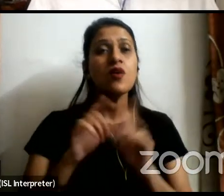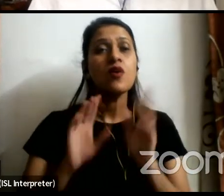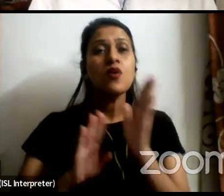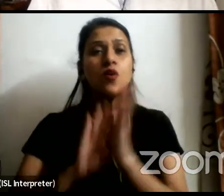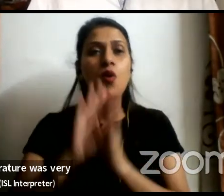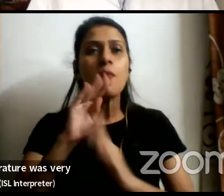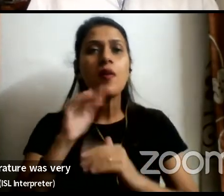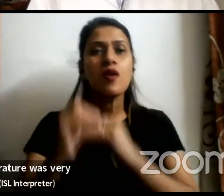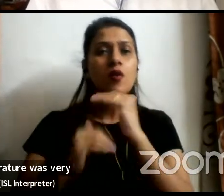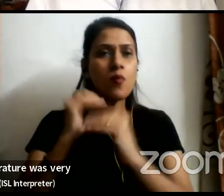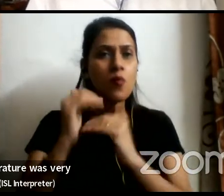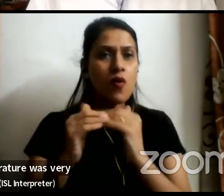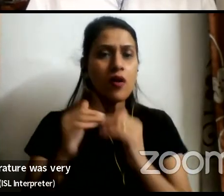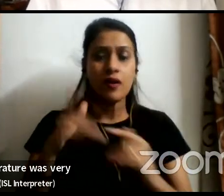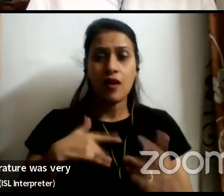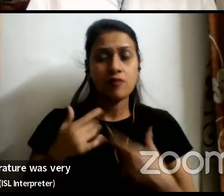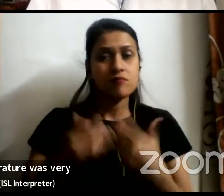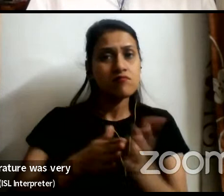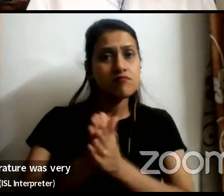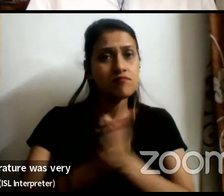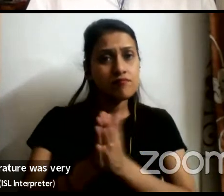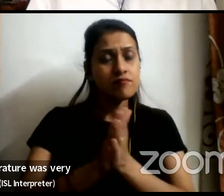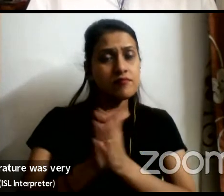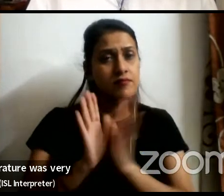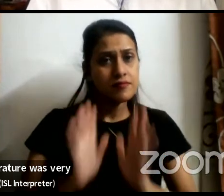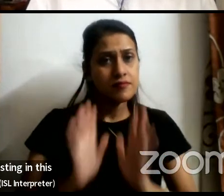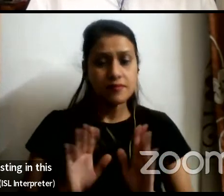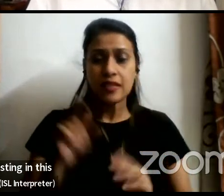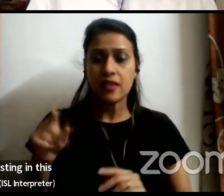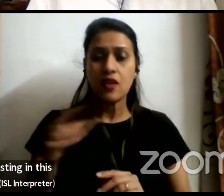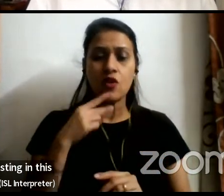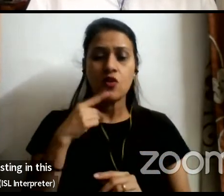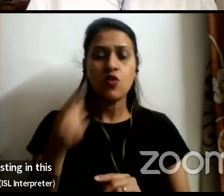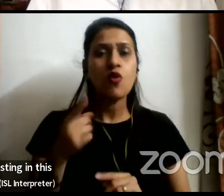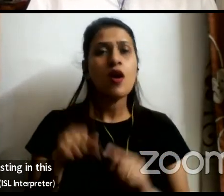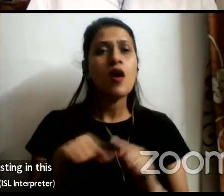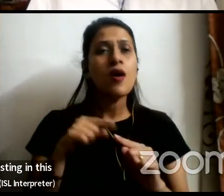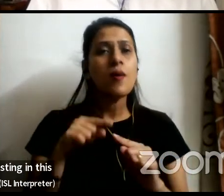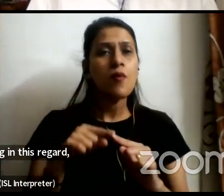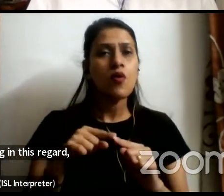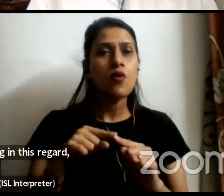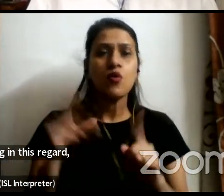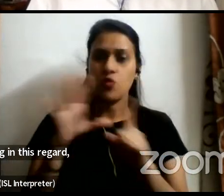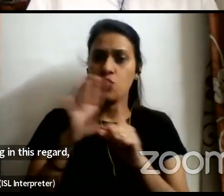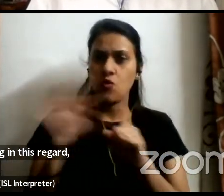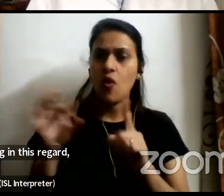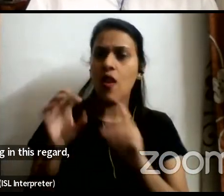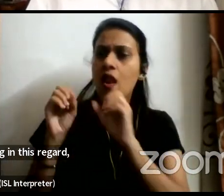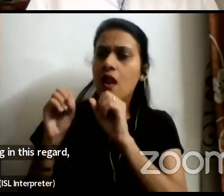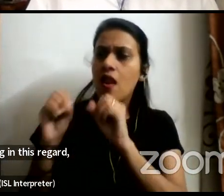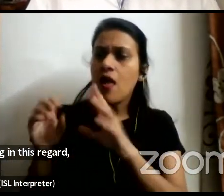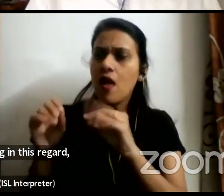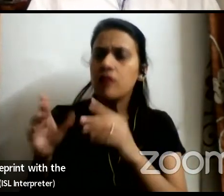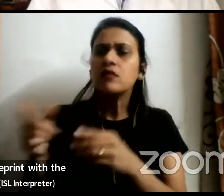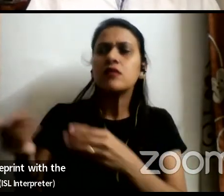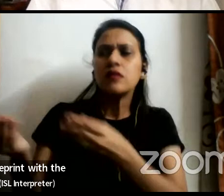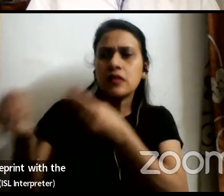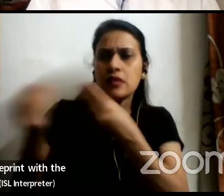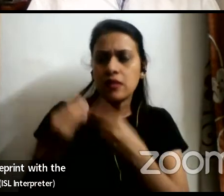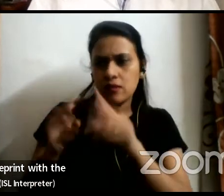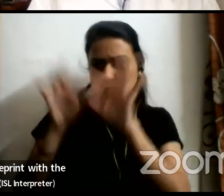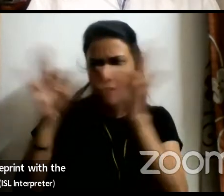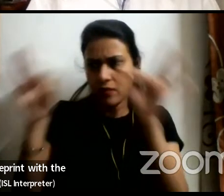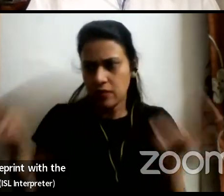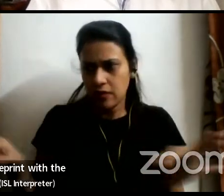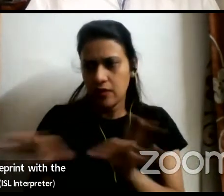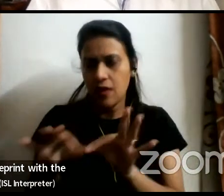very interesting in this regard, because they said, yes, you can borrow a blueprint, but the blueprint then has to be